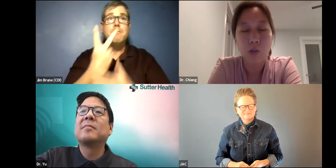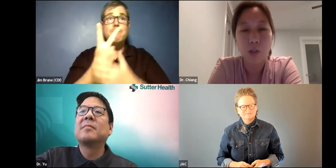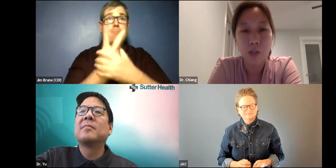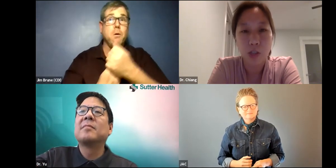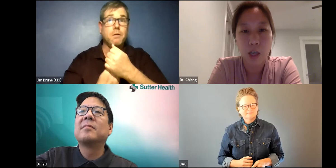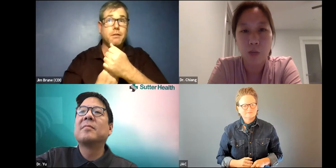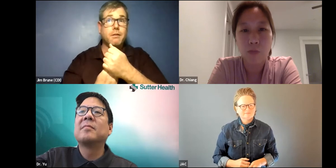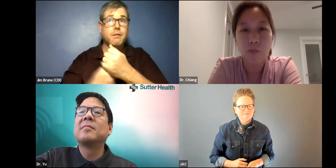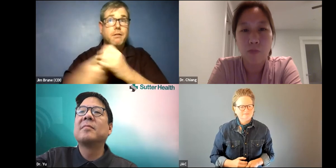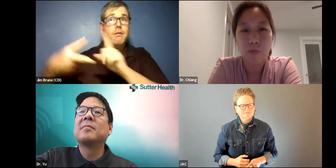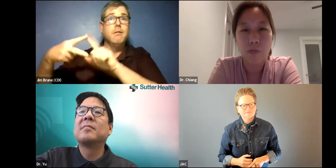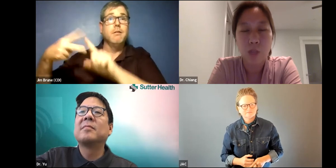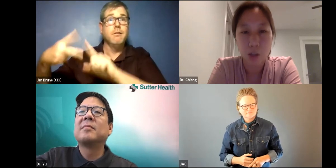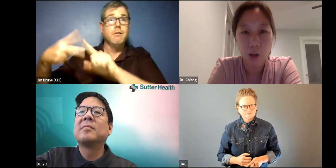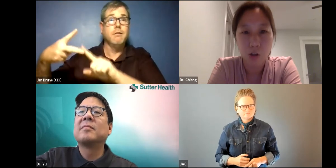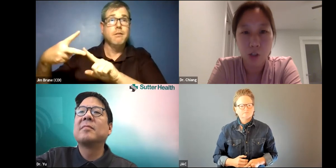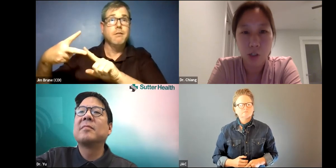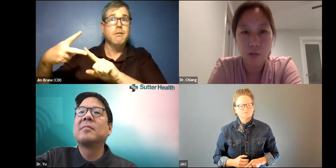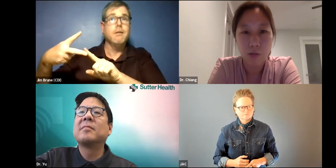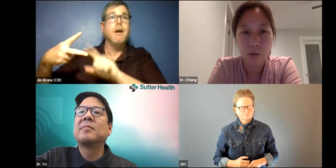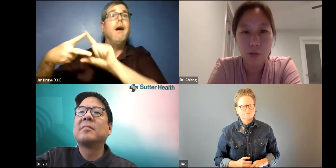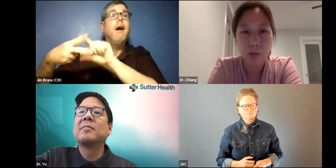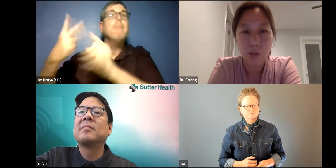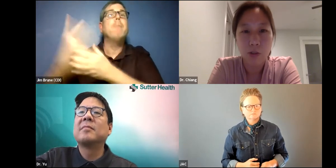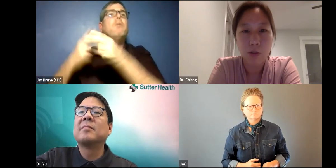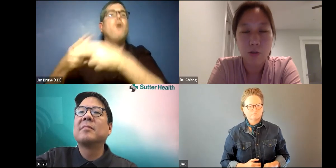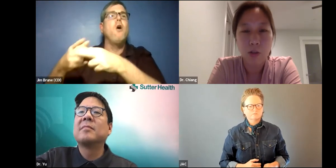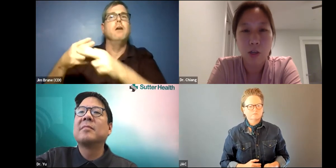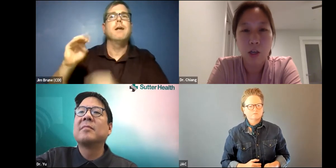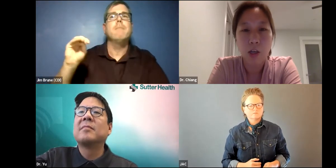So they use the same technology.